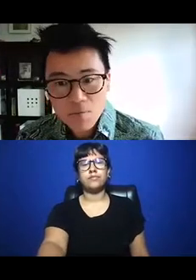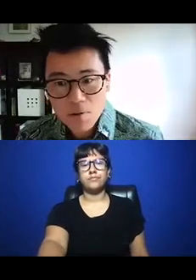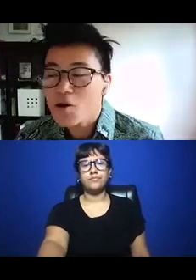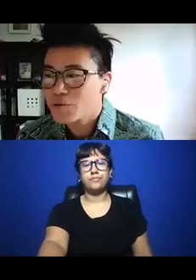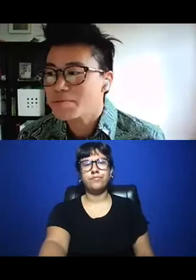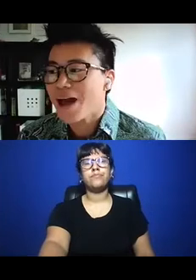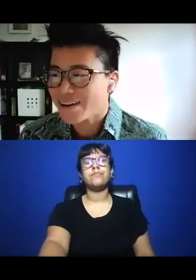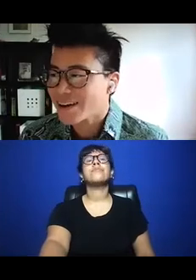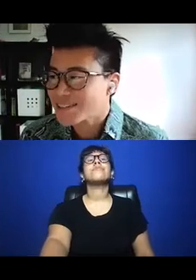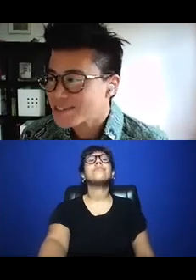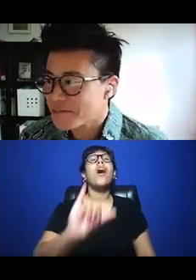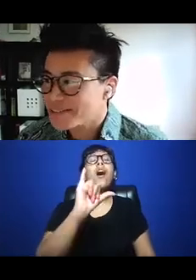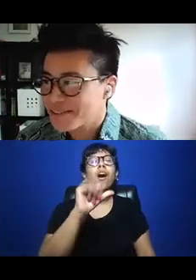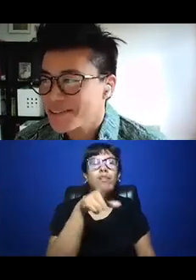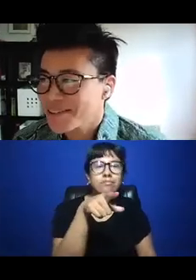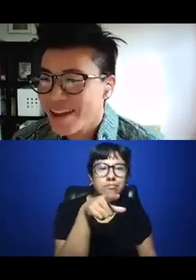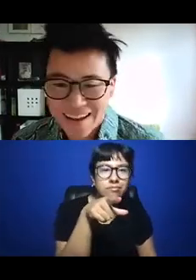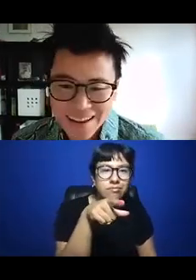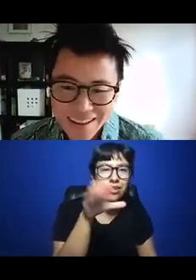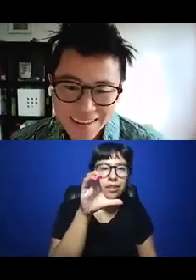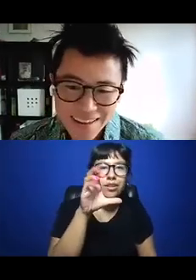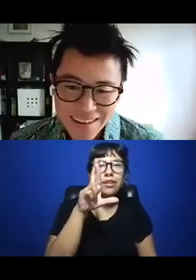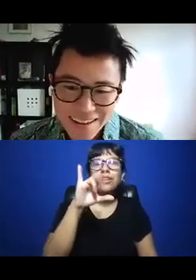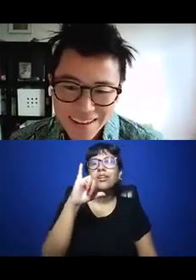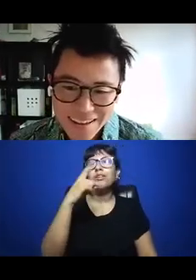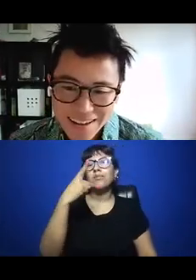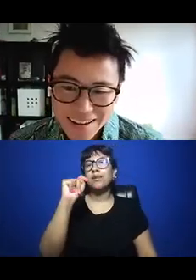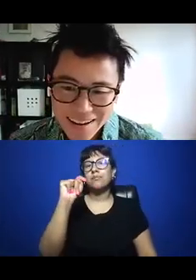there are, oh, CryptPad actually is French.